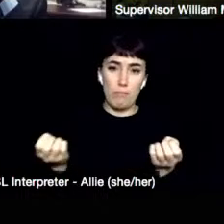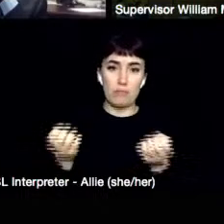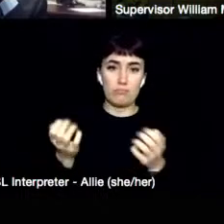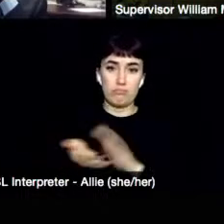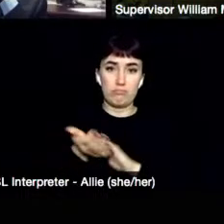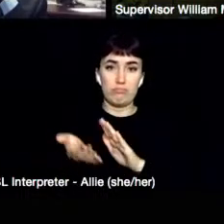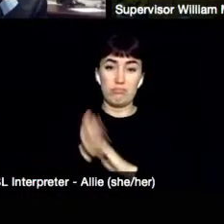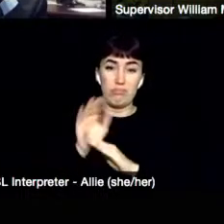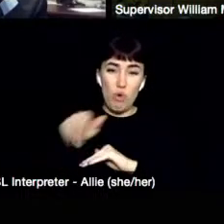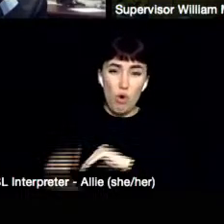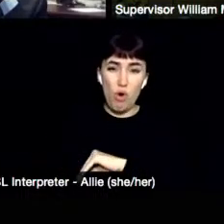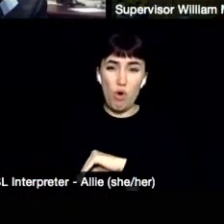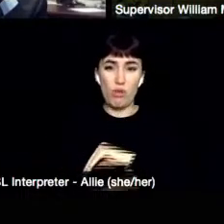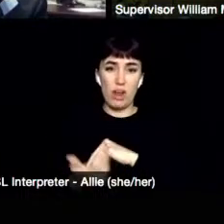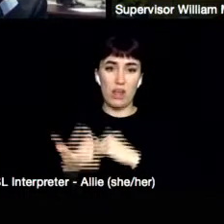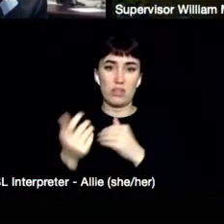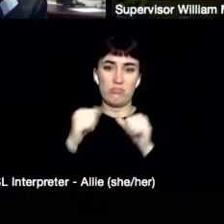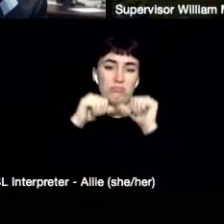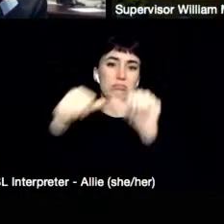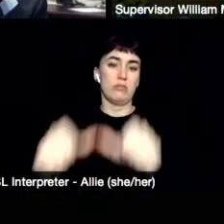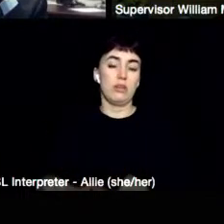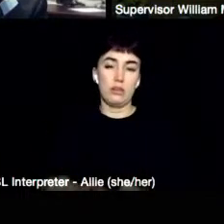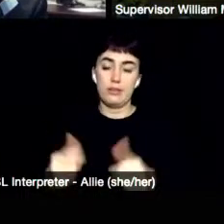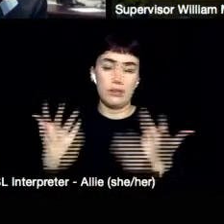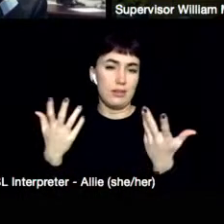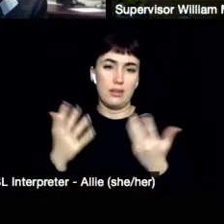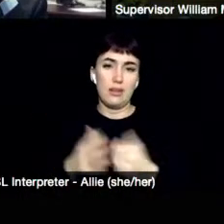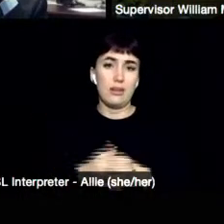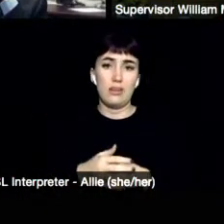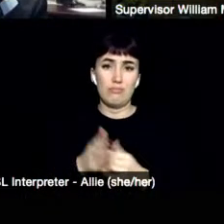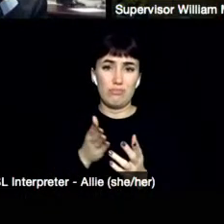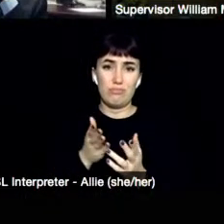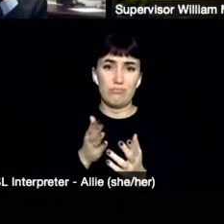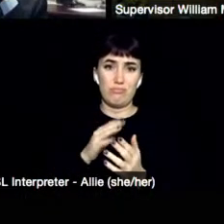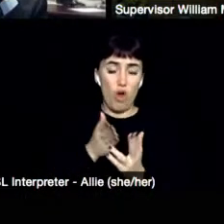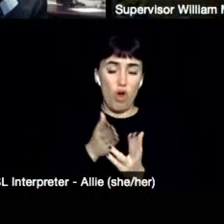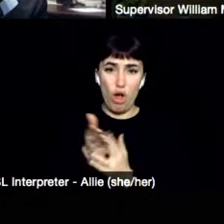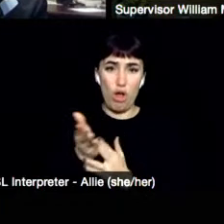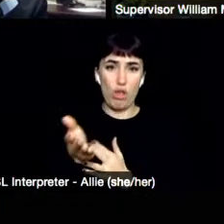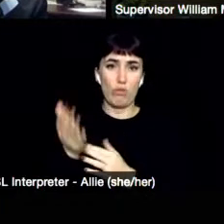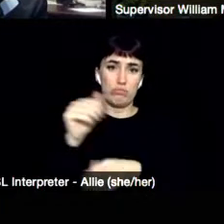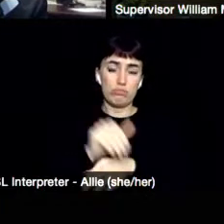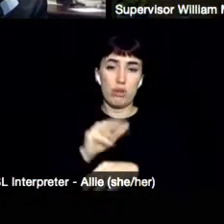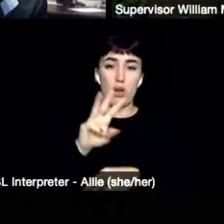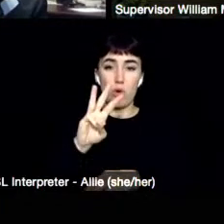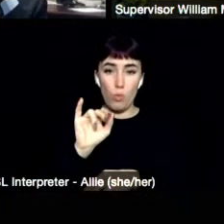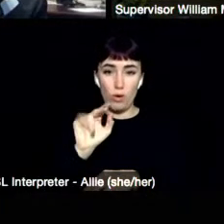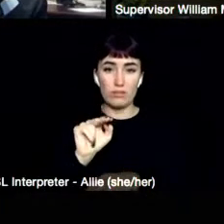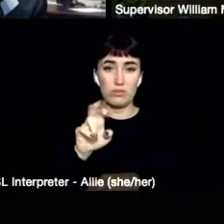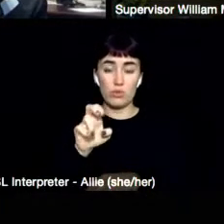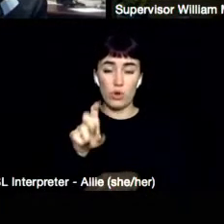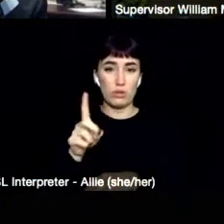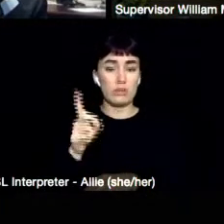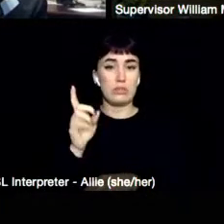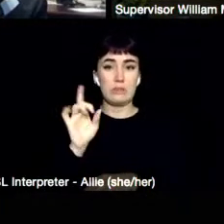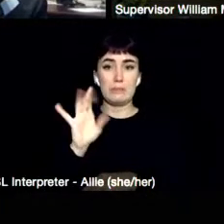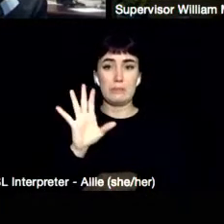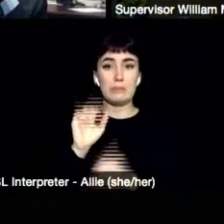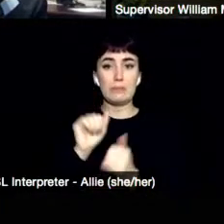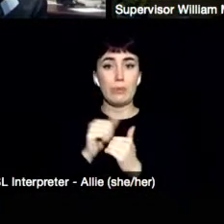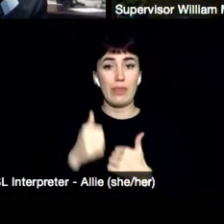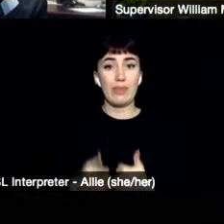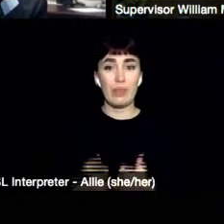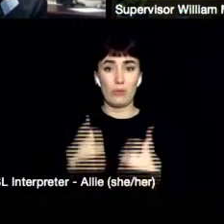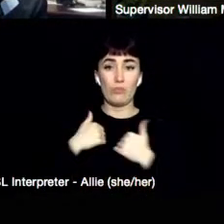operating all night long, right through the night, Winton Road, with the residences